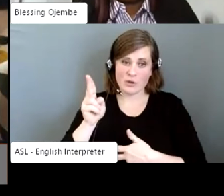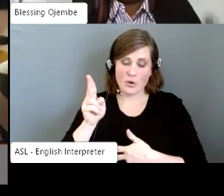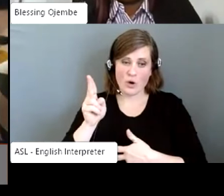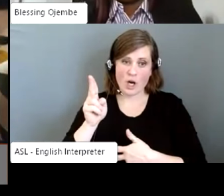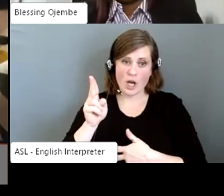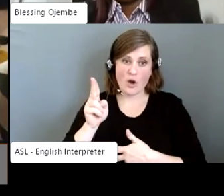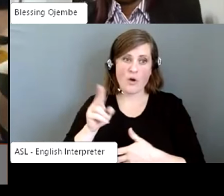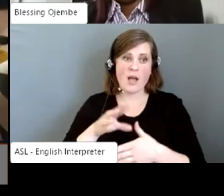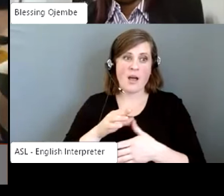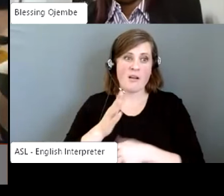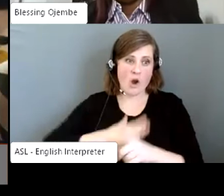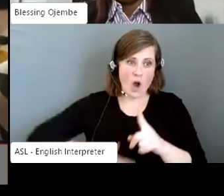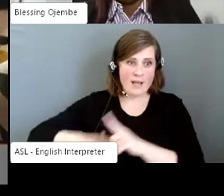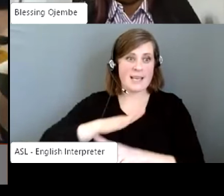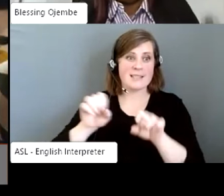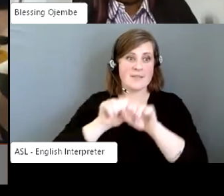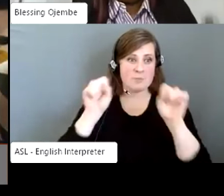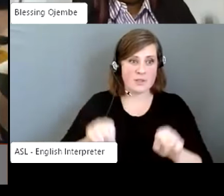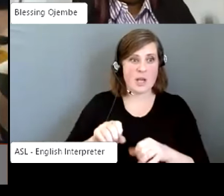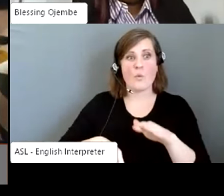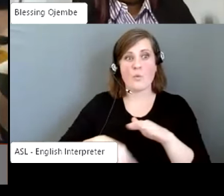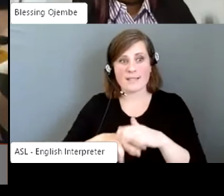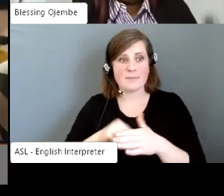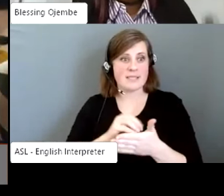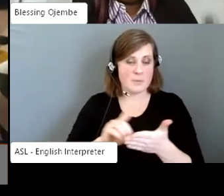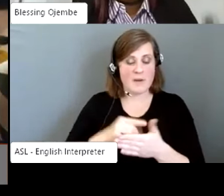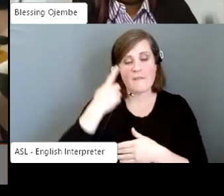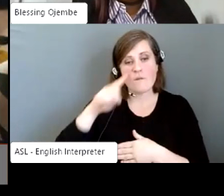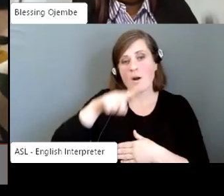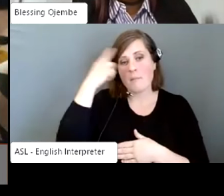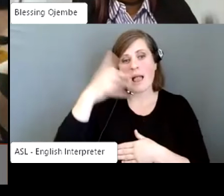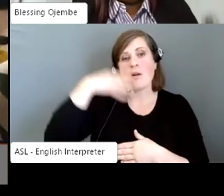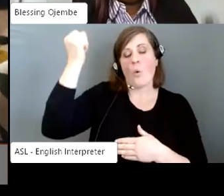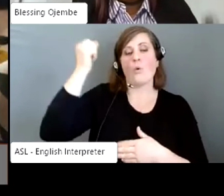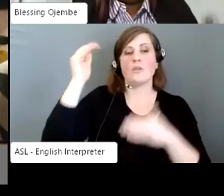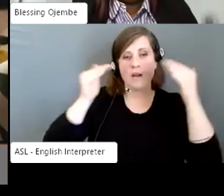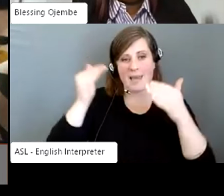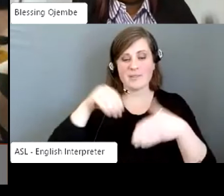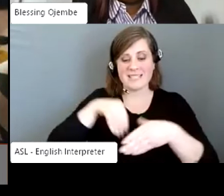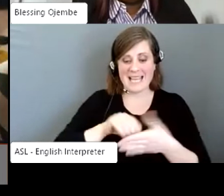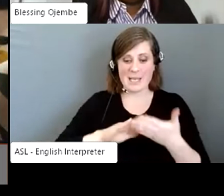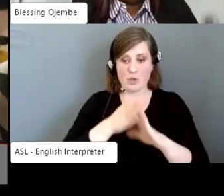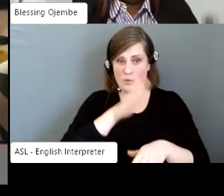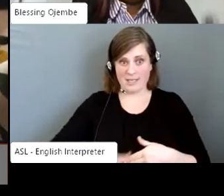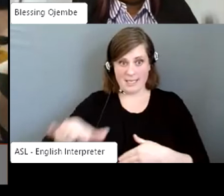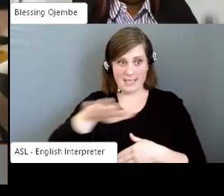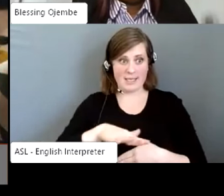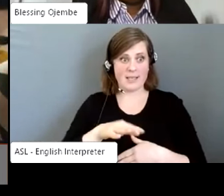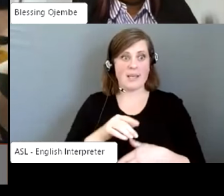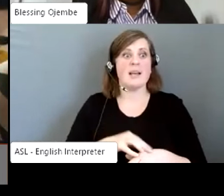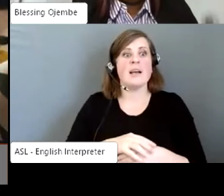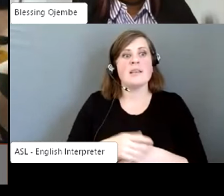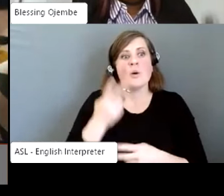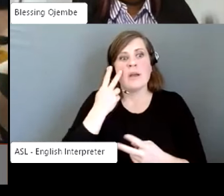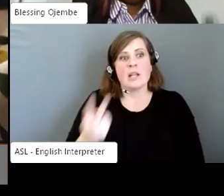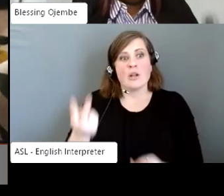systemic racism and discrimination, which is faced by Black older adults within the community. For centuries, let me take us back to memory